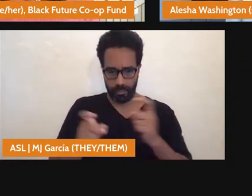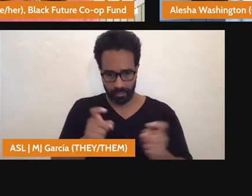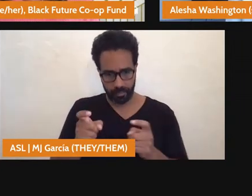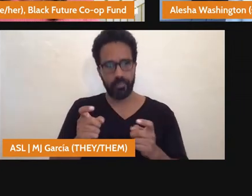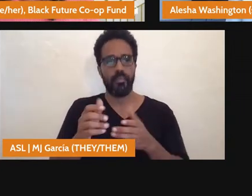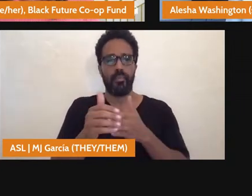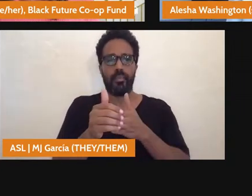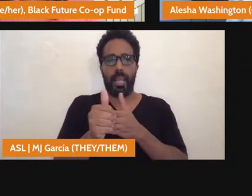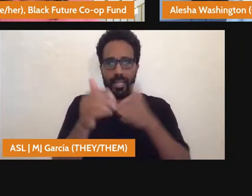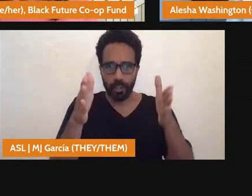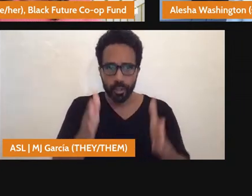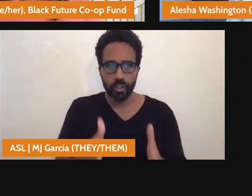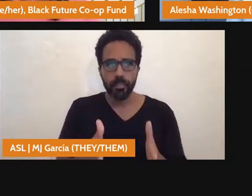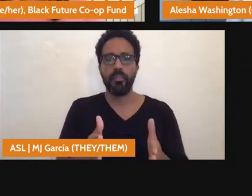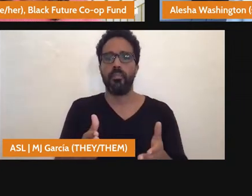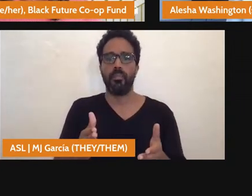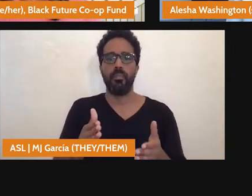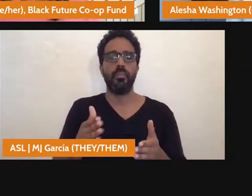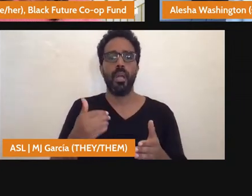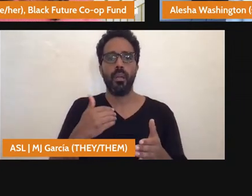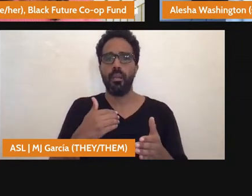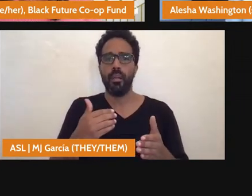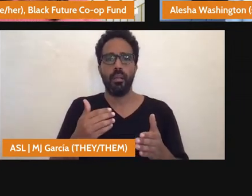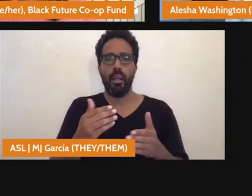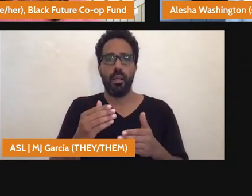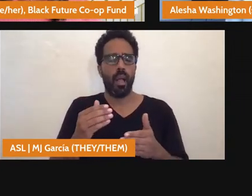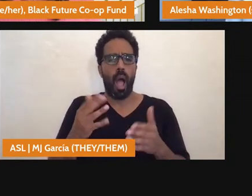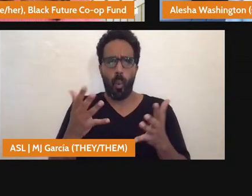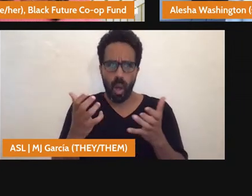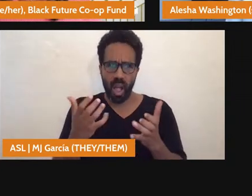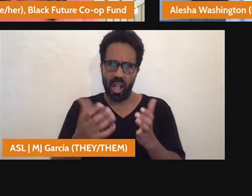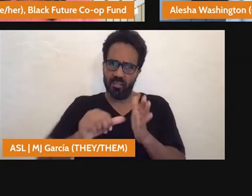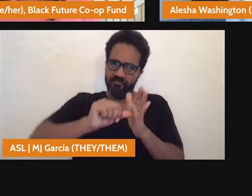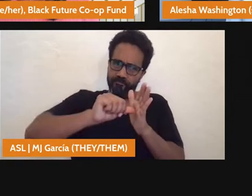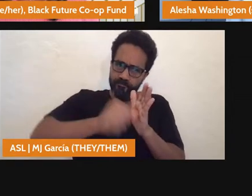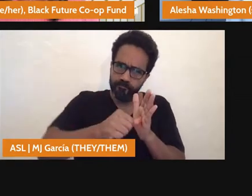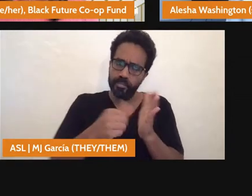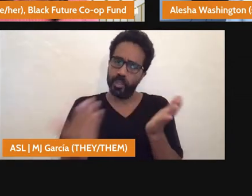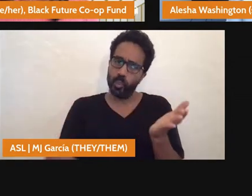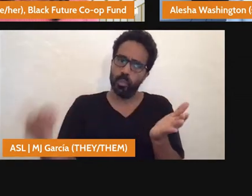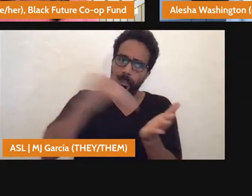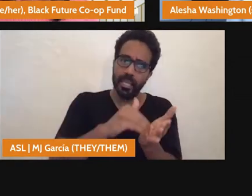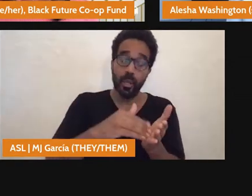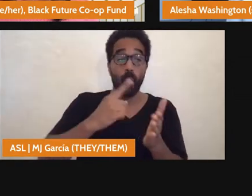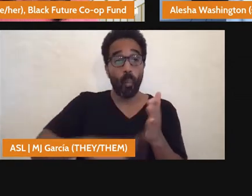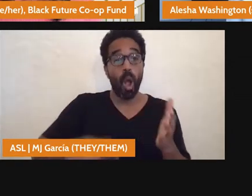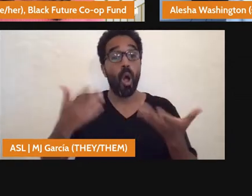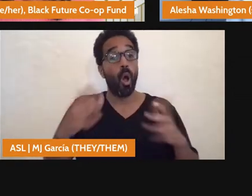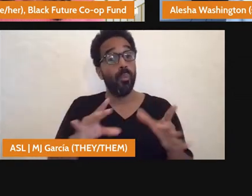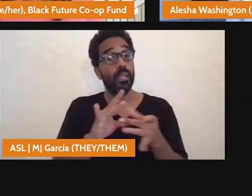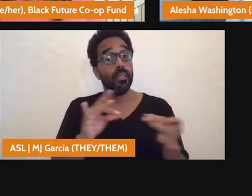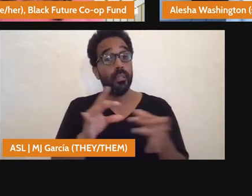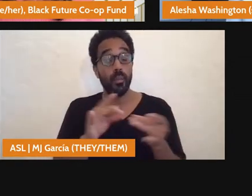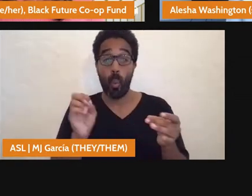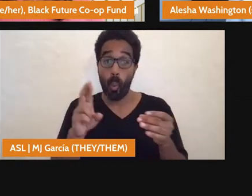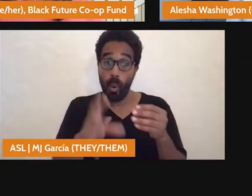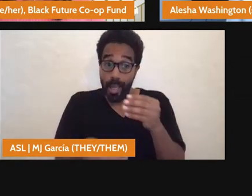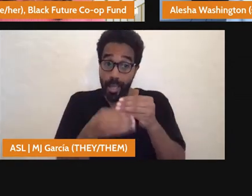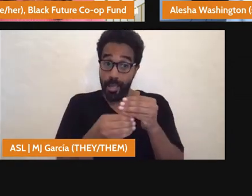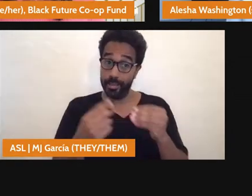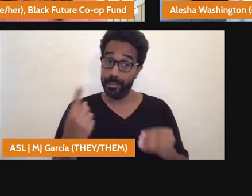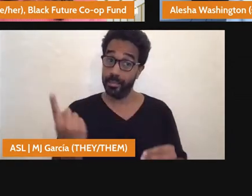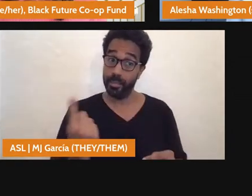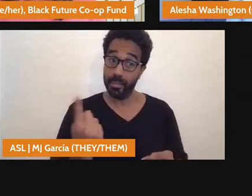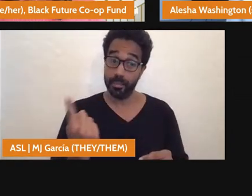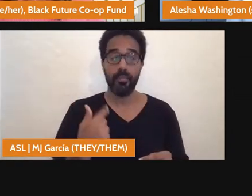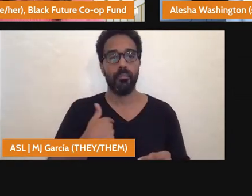us to repeat maybe some of what has been stated, or maybe there's more messaging that you would love to get across. So I'm